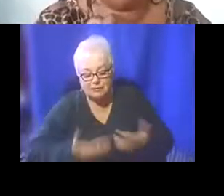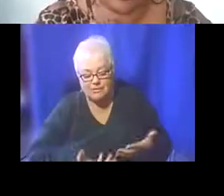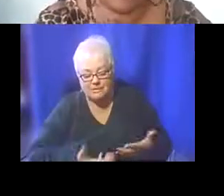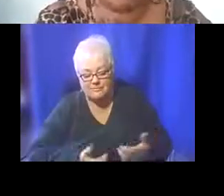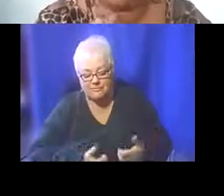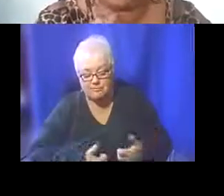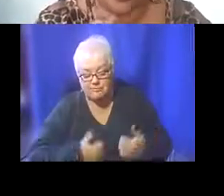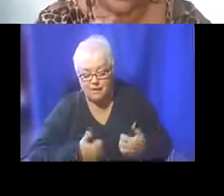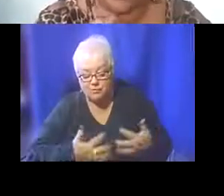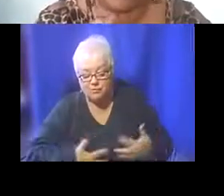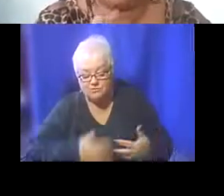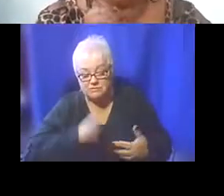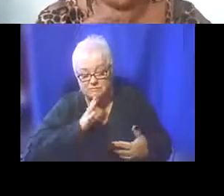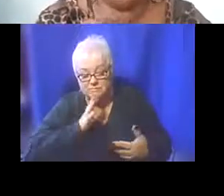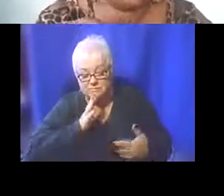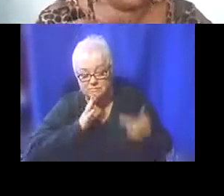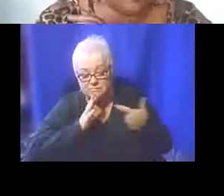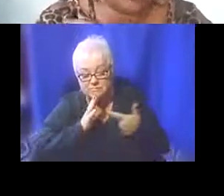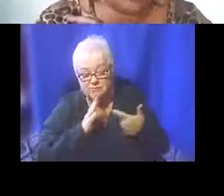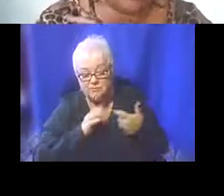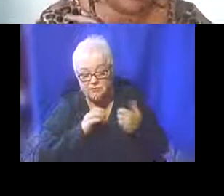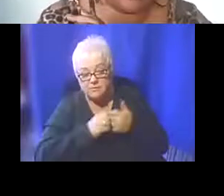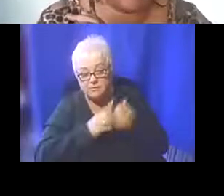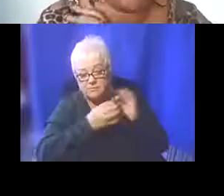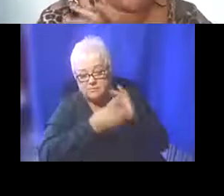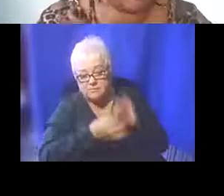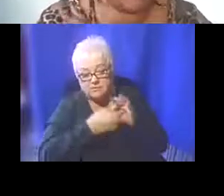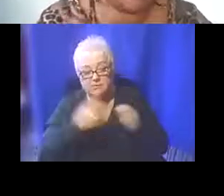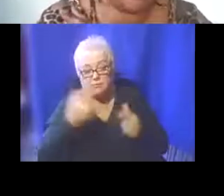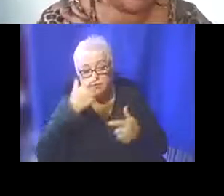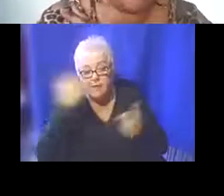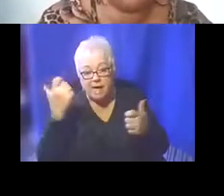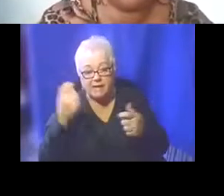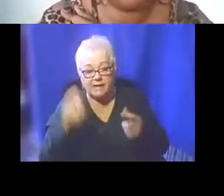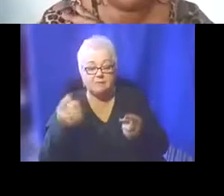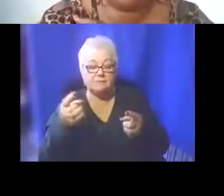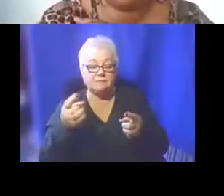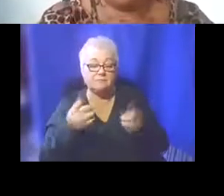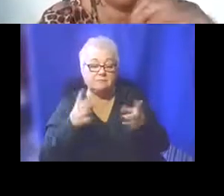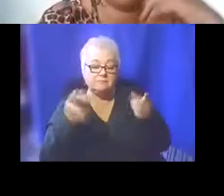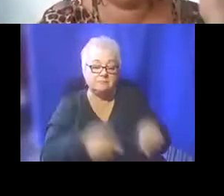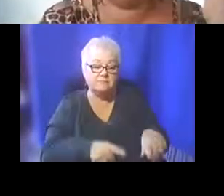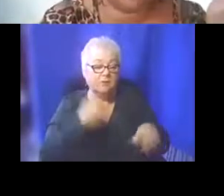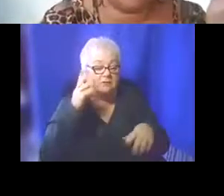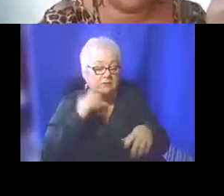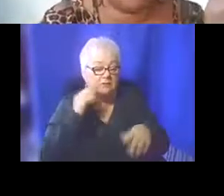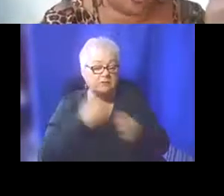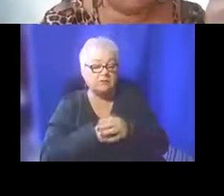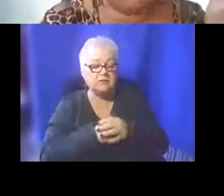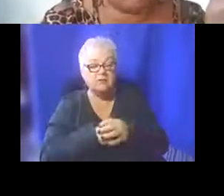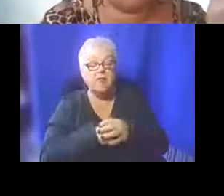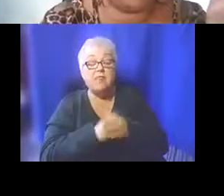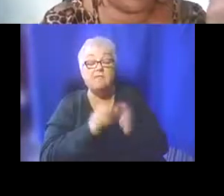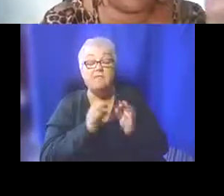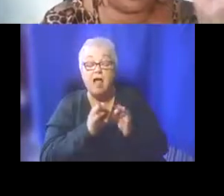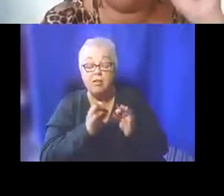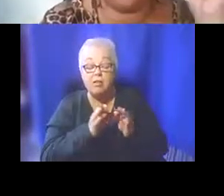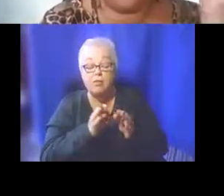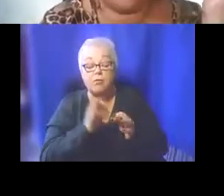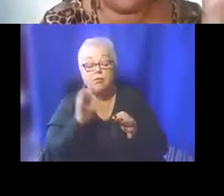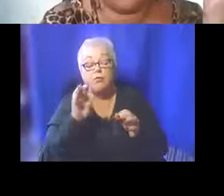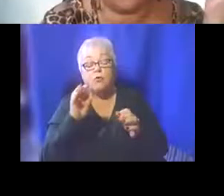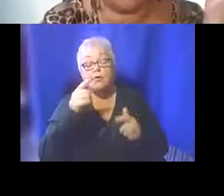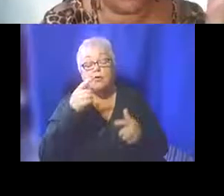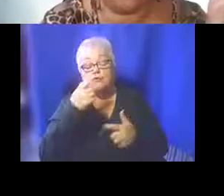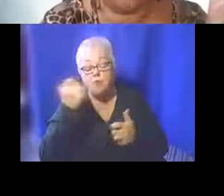are directly related to traumatic incidents or experiences. The value of trauma-informed care, and